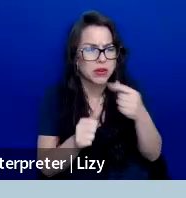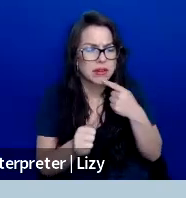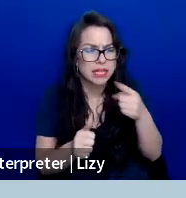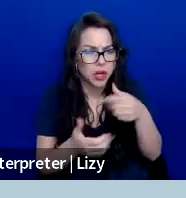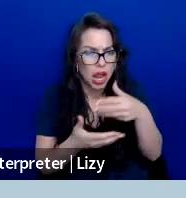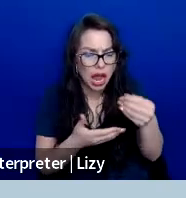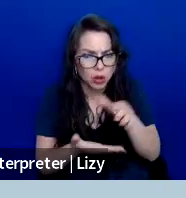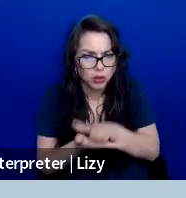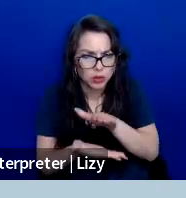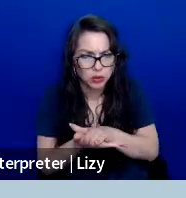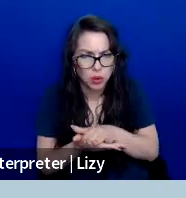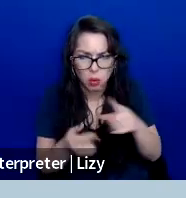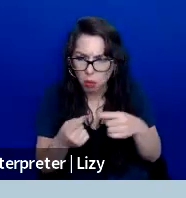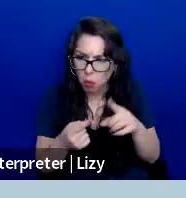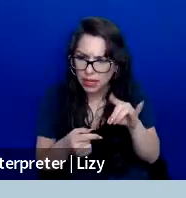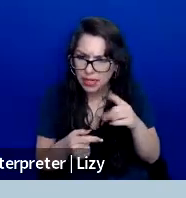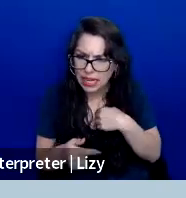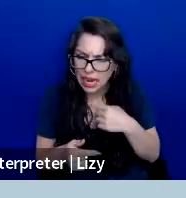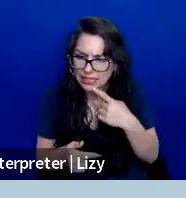What did I say out?